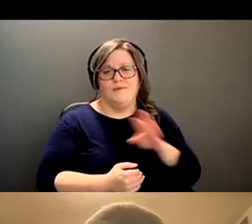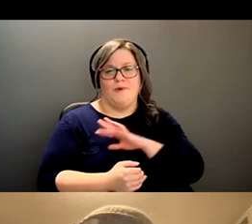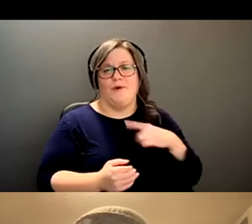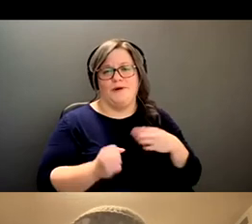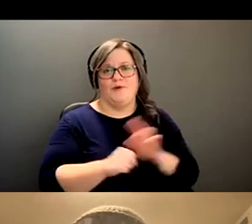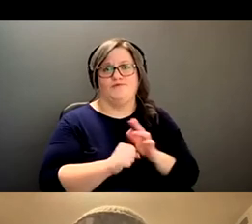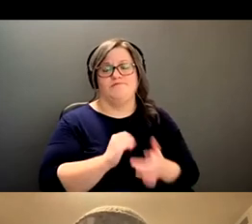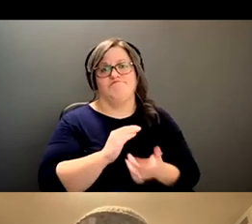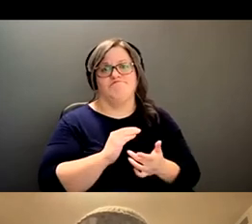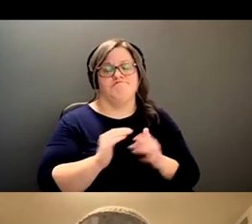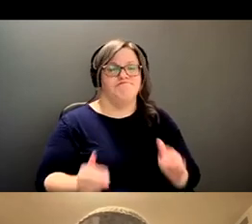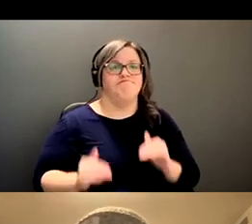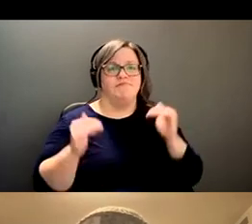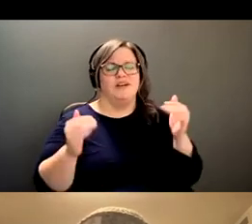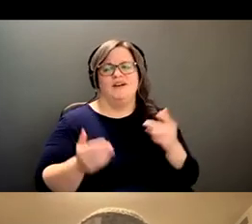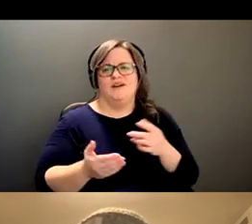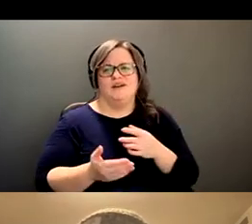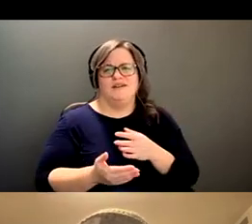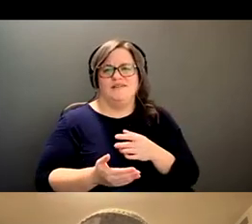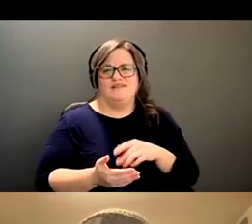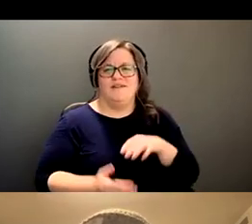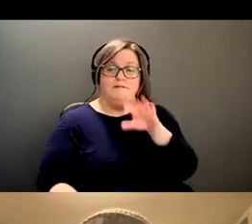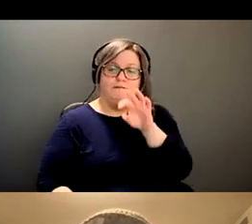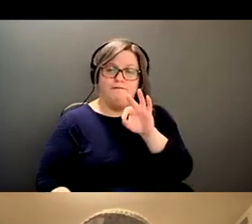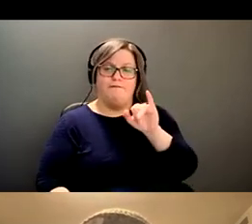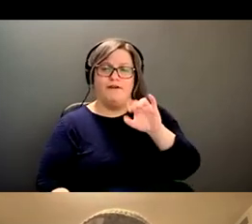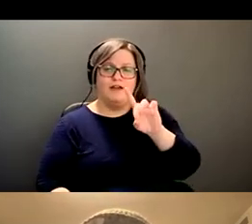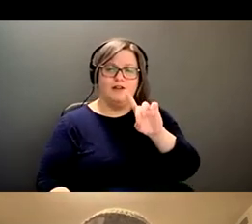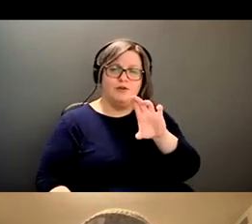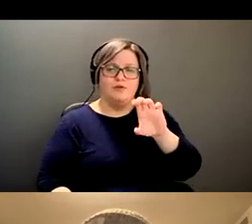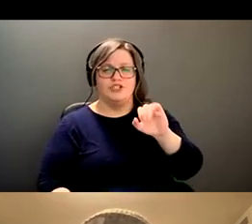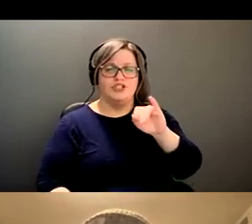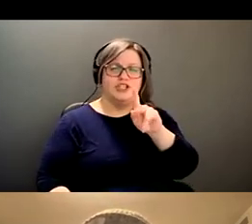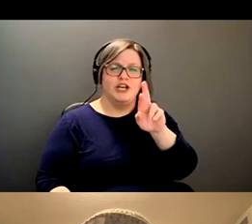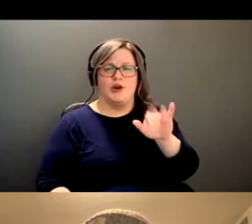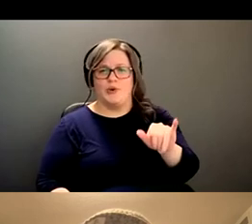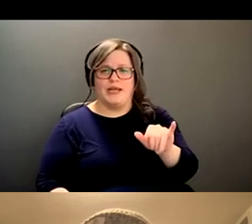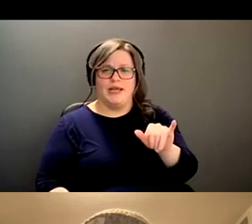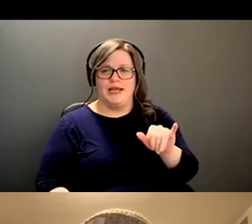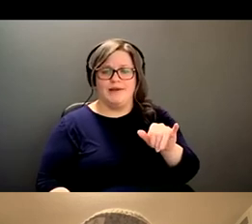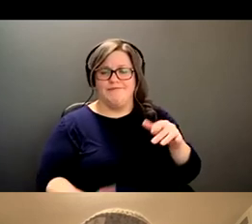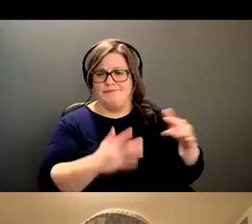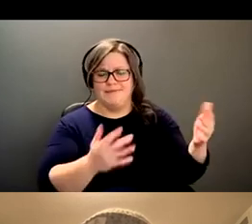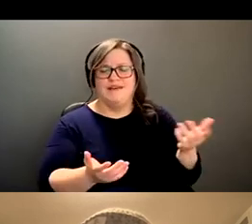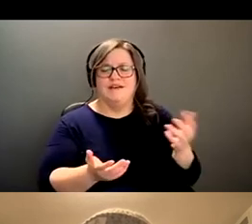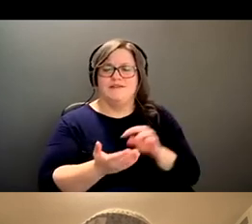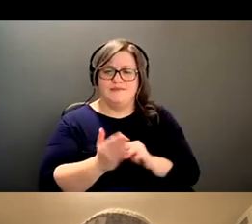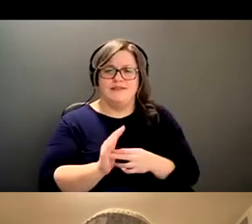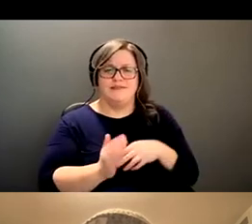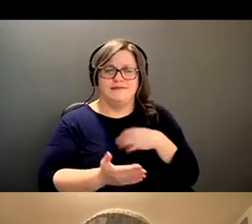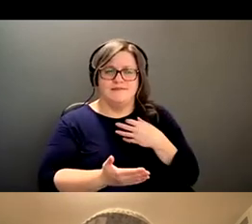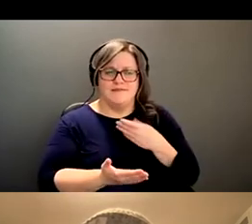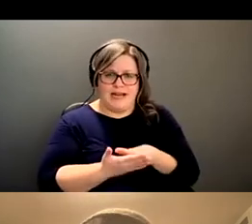that. It's really that they're financially accountable at the end of the day for money that's given to